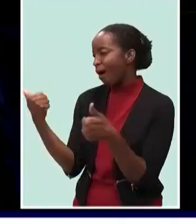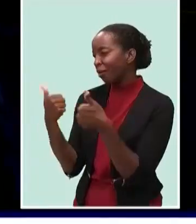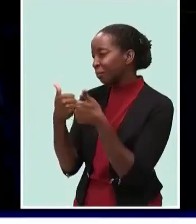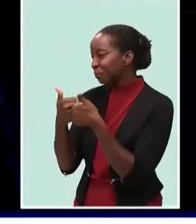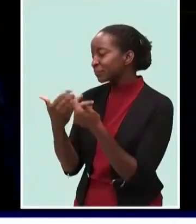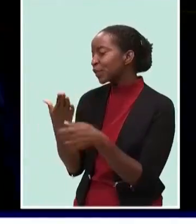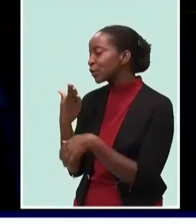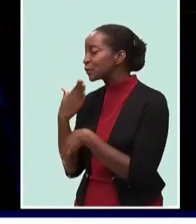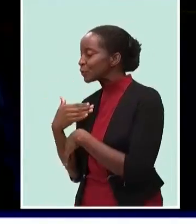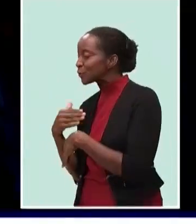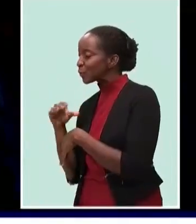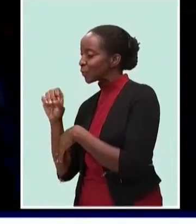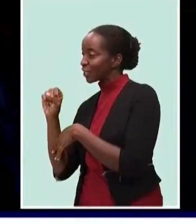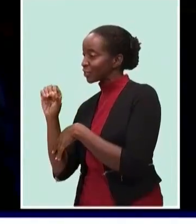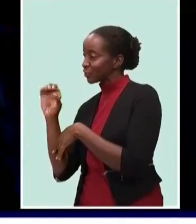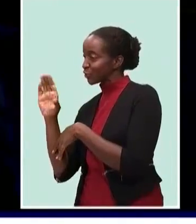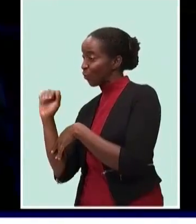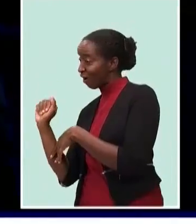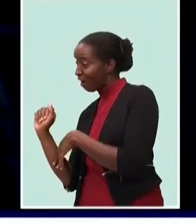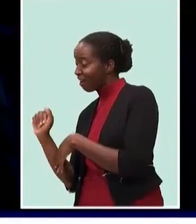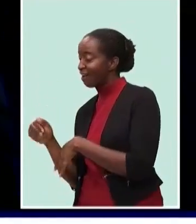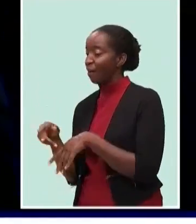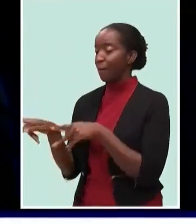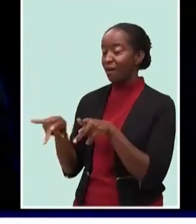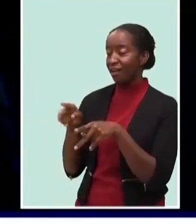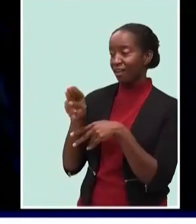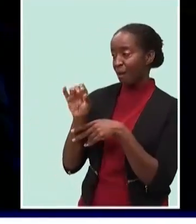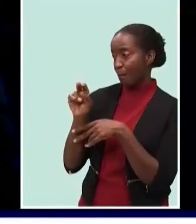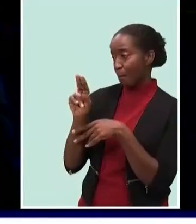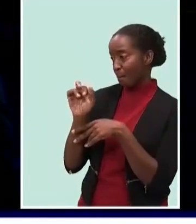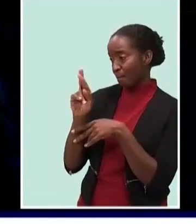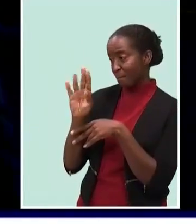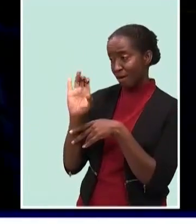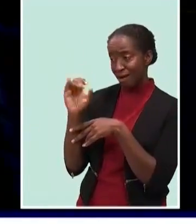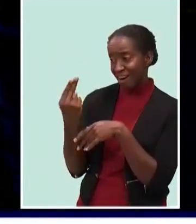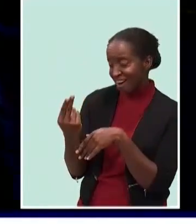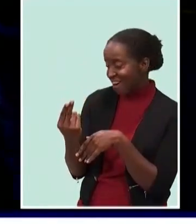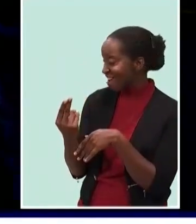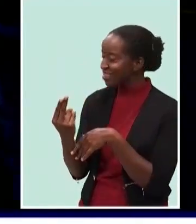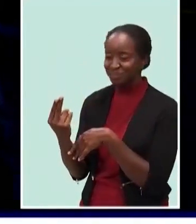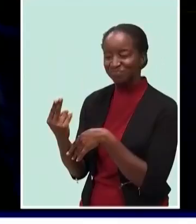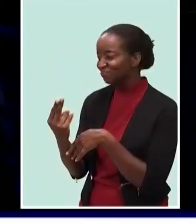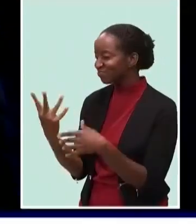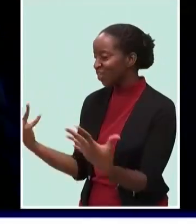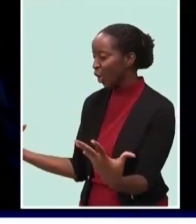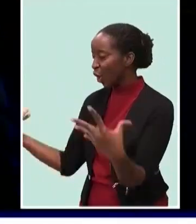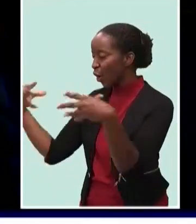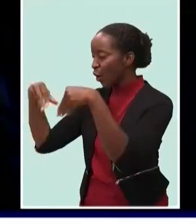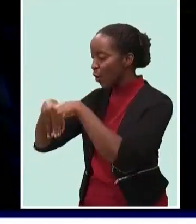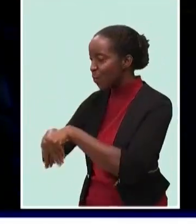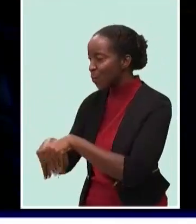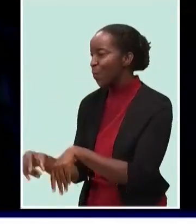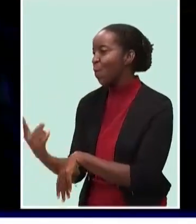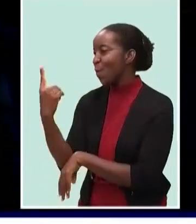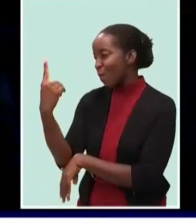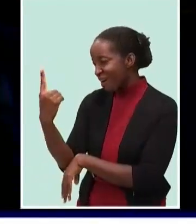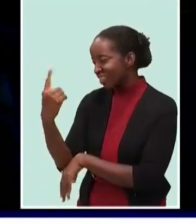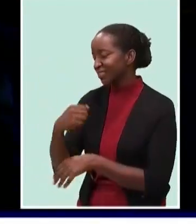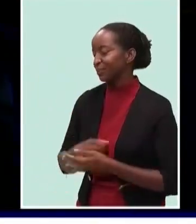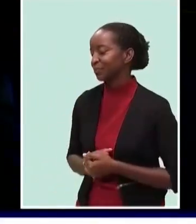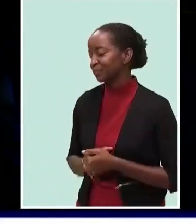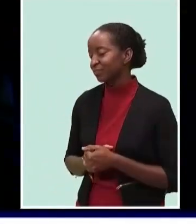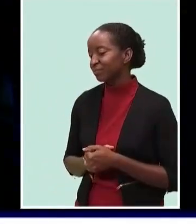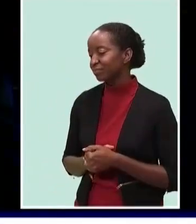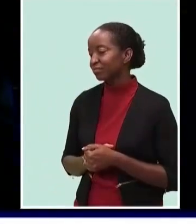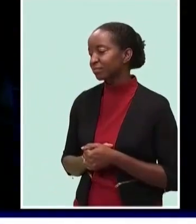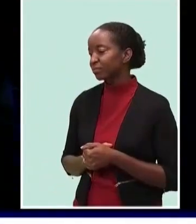Soca and Party Monarch. The 2 winners, the 2 monarchs from Sweet Soca and Party Monarch will now go into, they'll have to